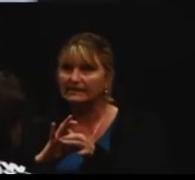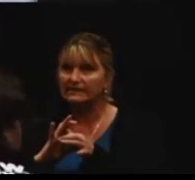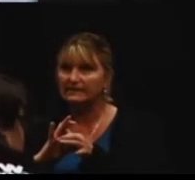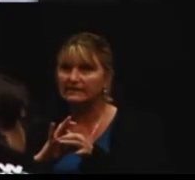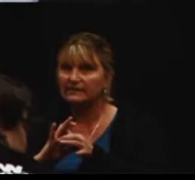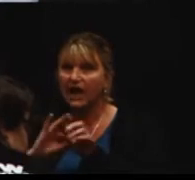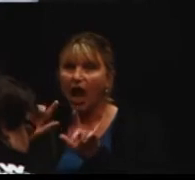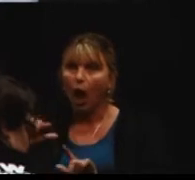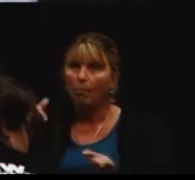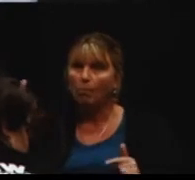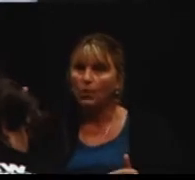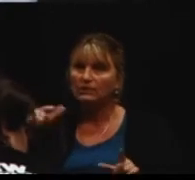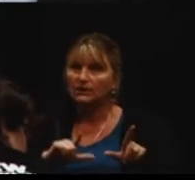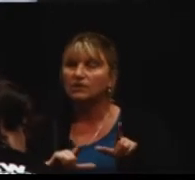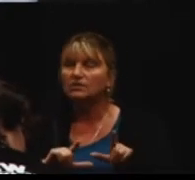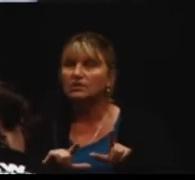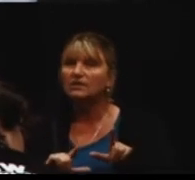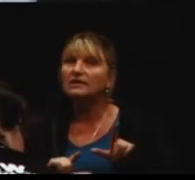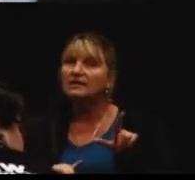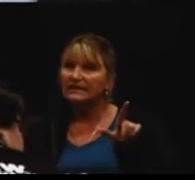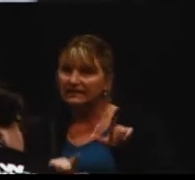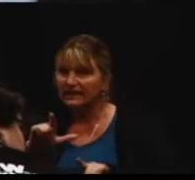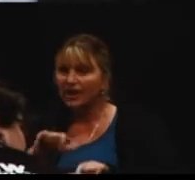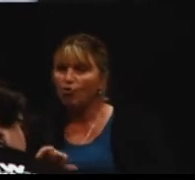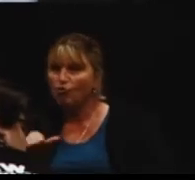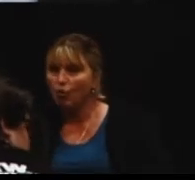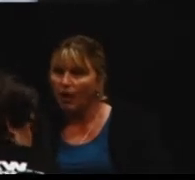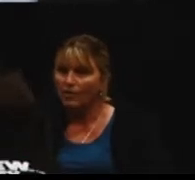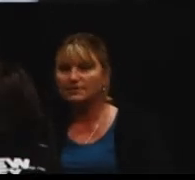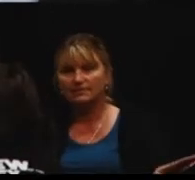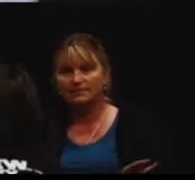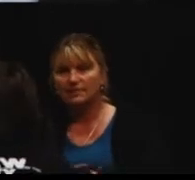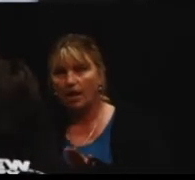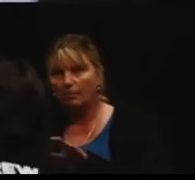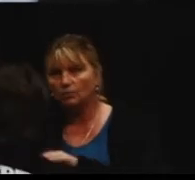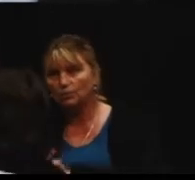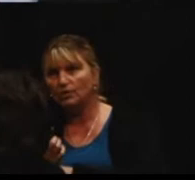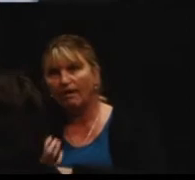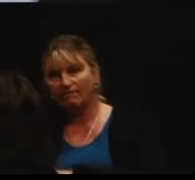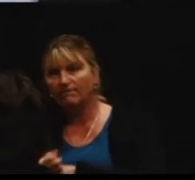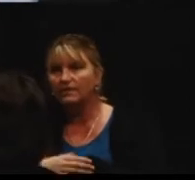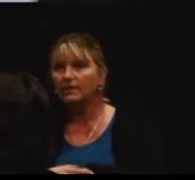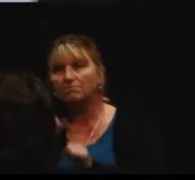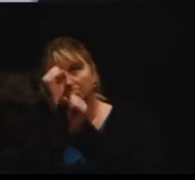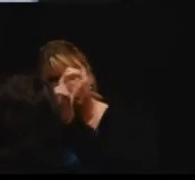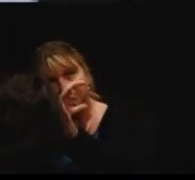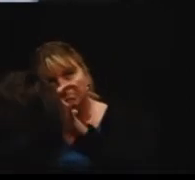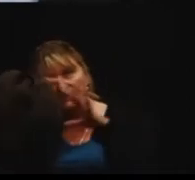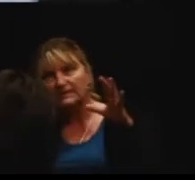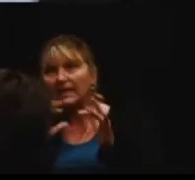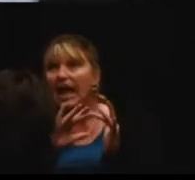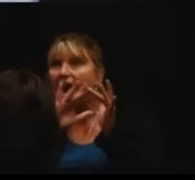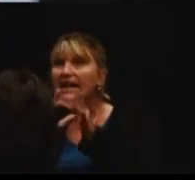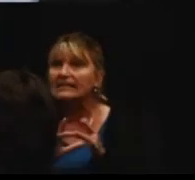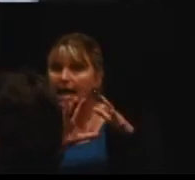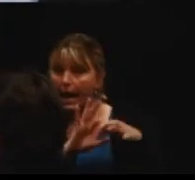cities and those in the rural areas have exactly the same opportunities. I see an internet-connected society